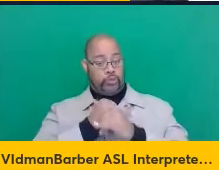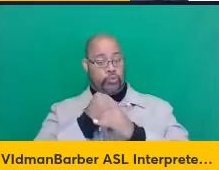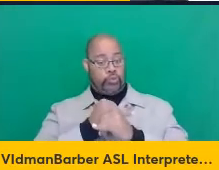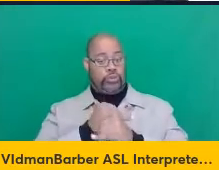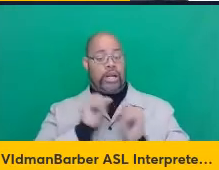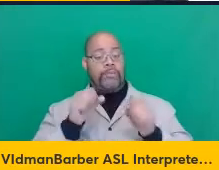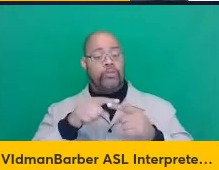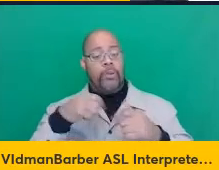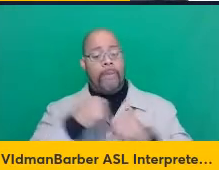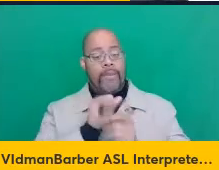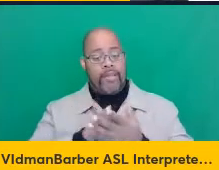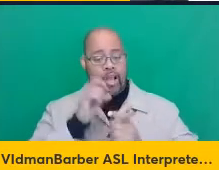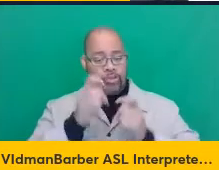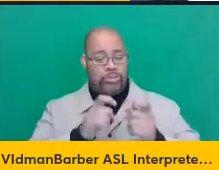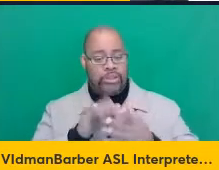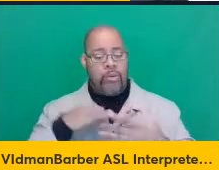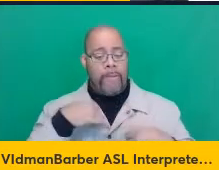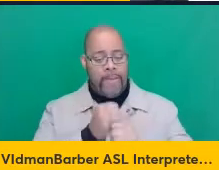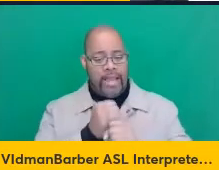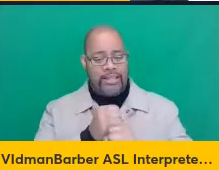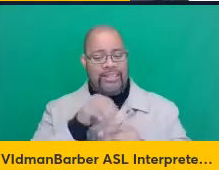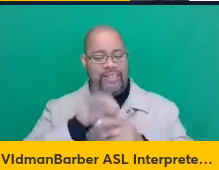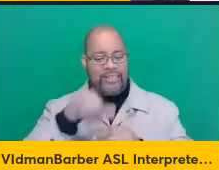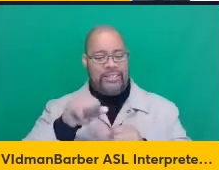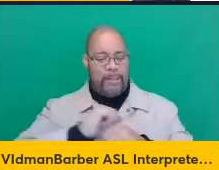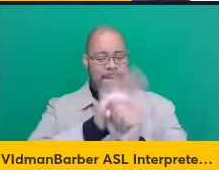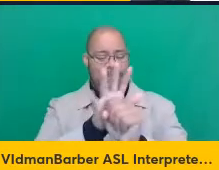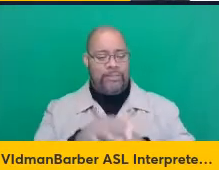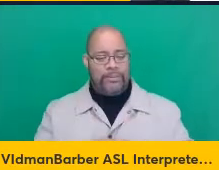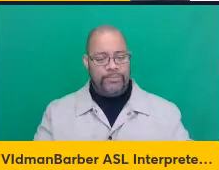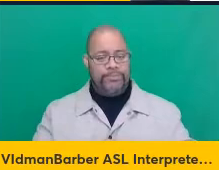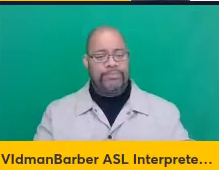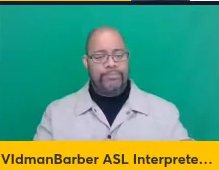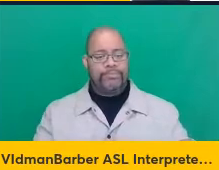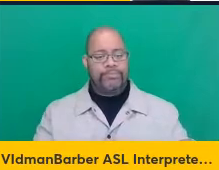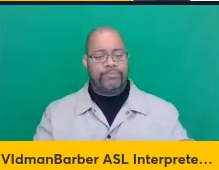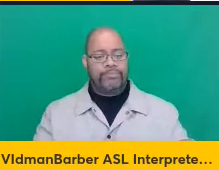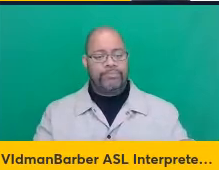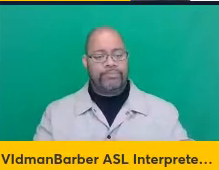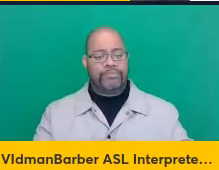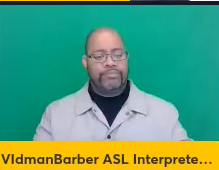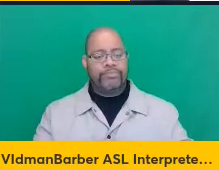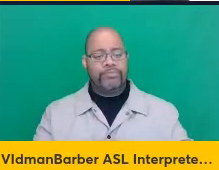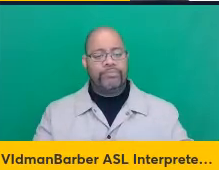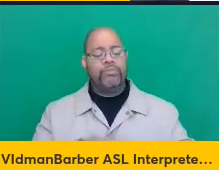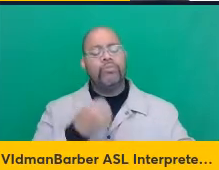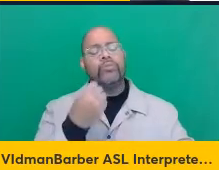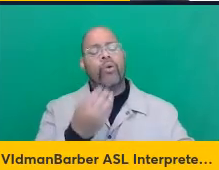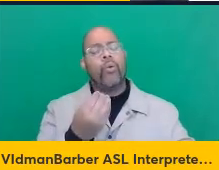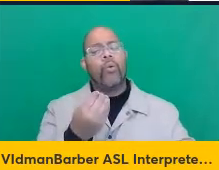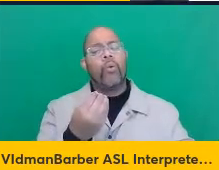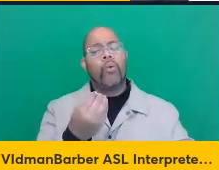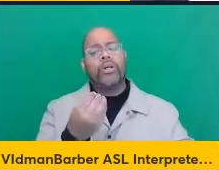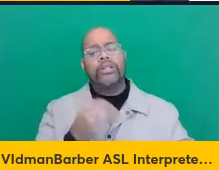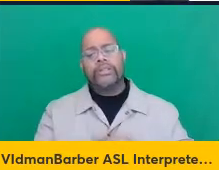were able to make the contribution that we made in this pandemic. So